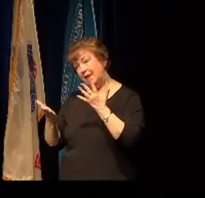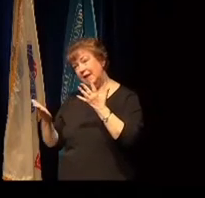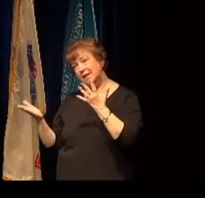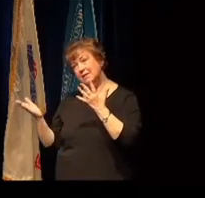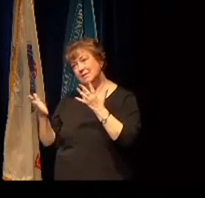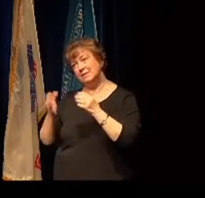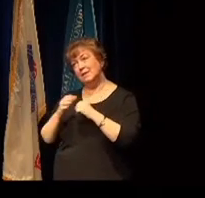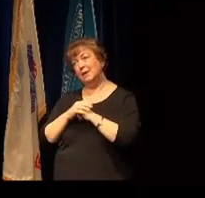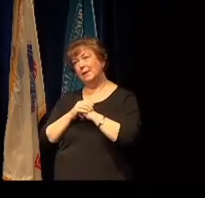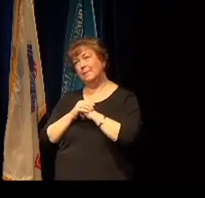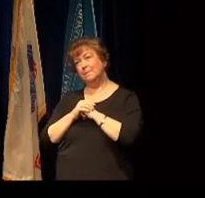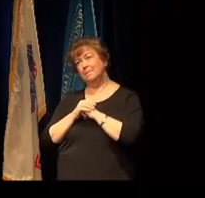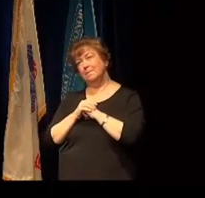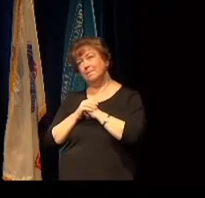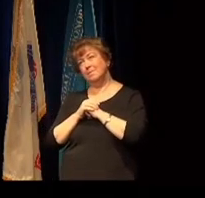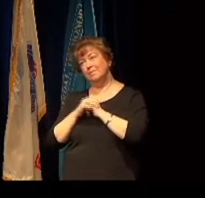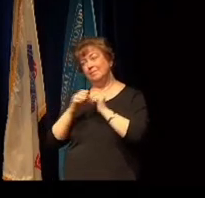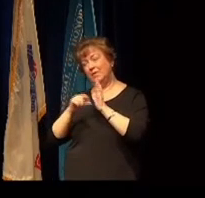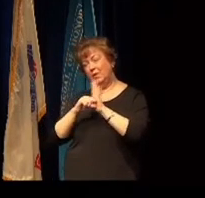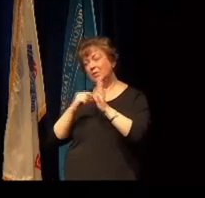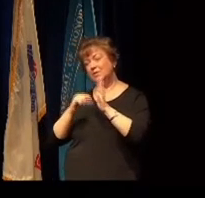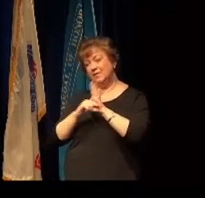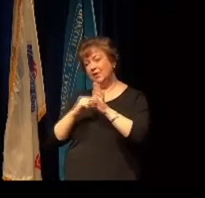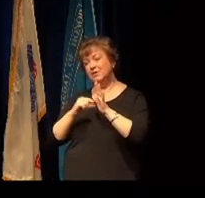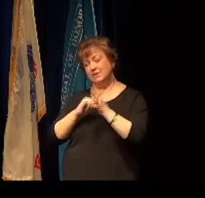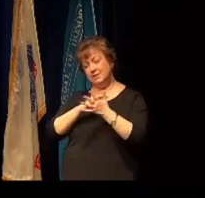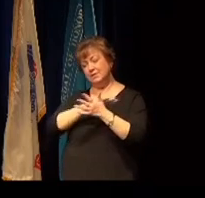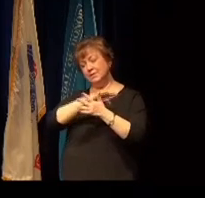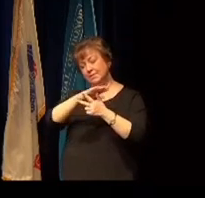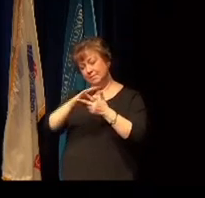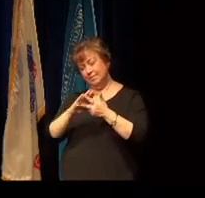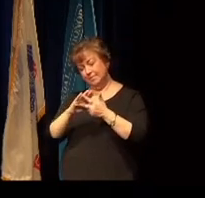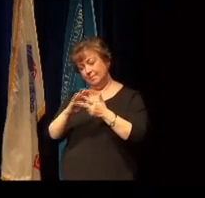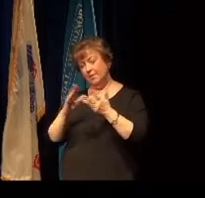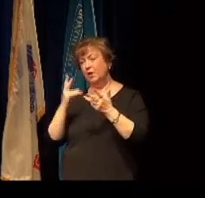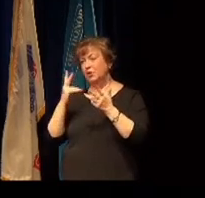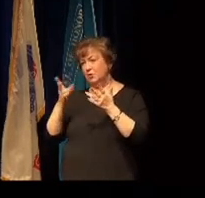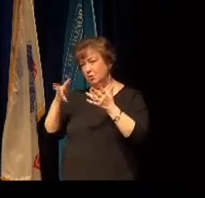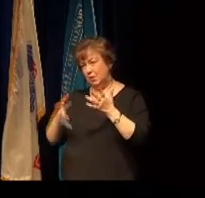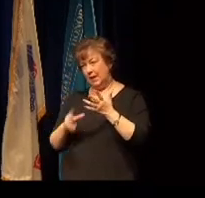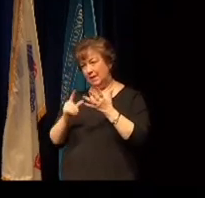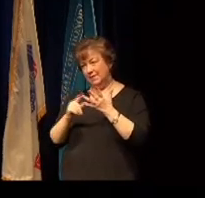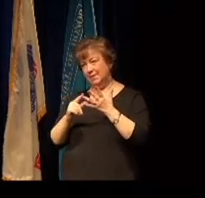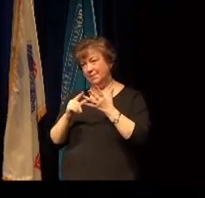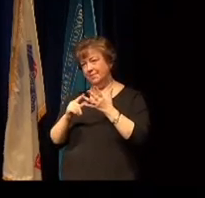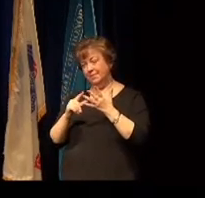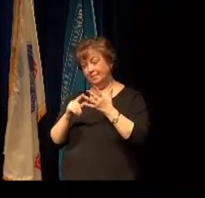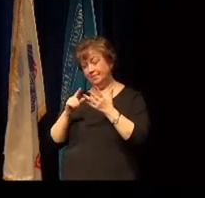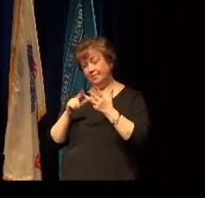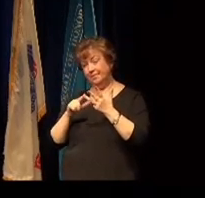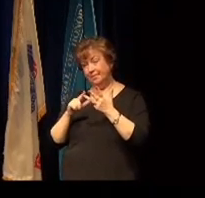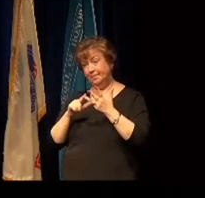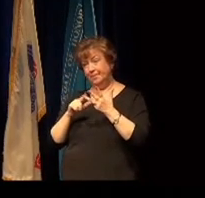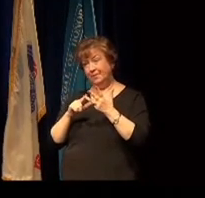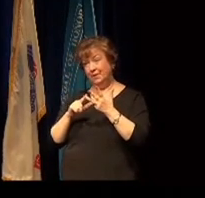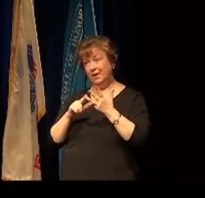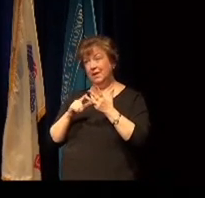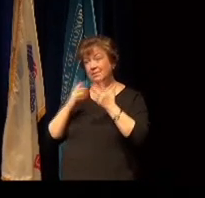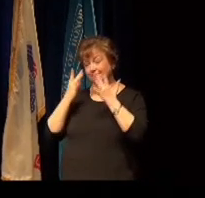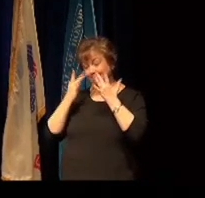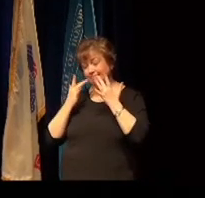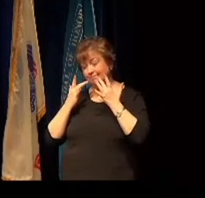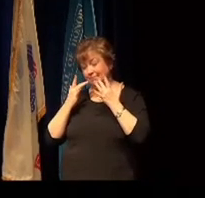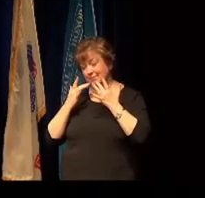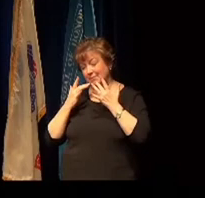five things in those verses. We've covered three. The last two are very quick. Number four is that sorrow is better